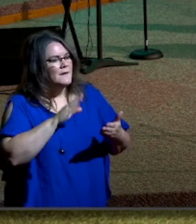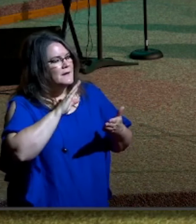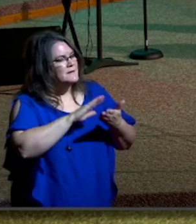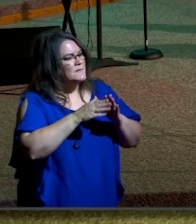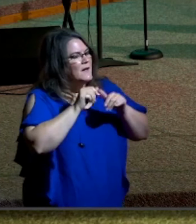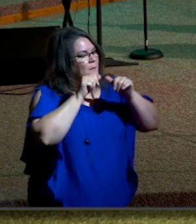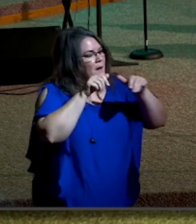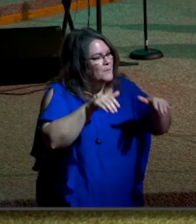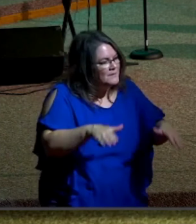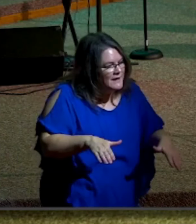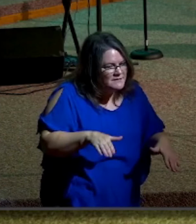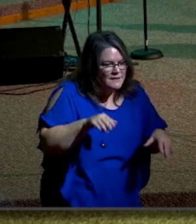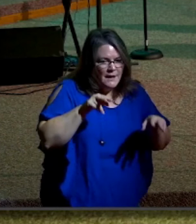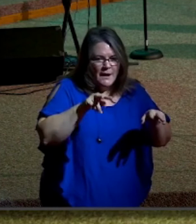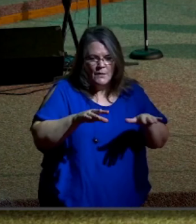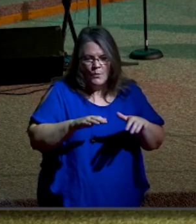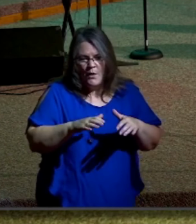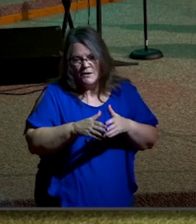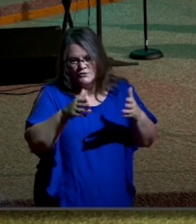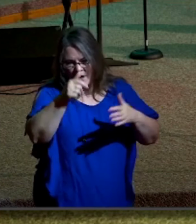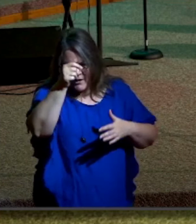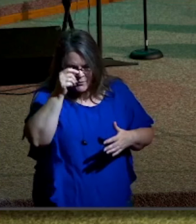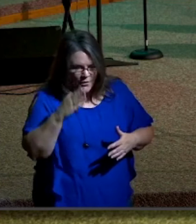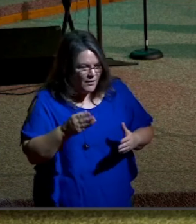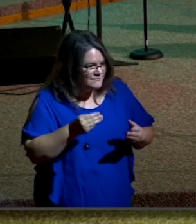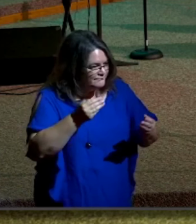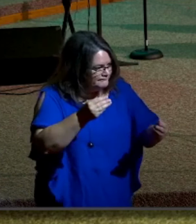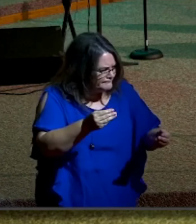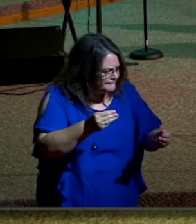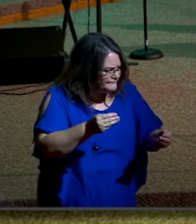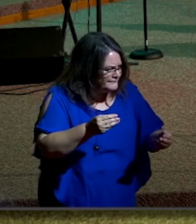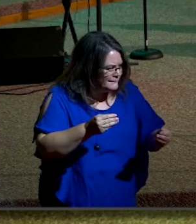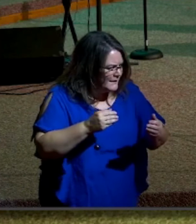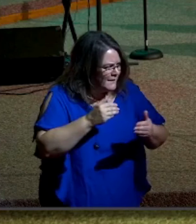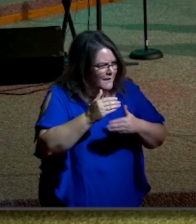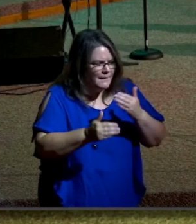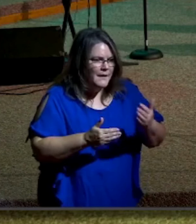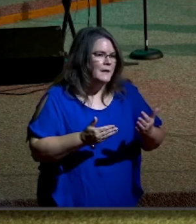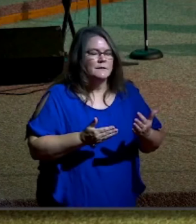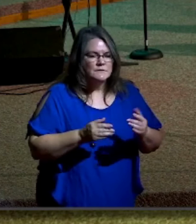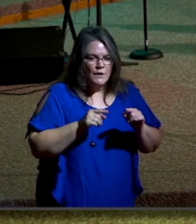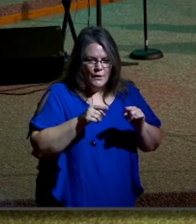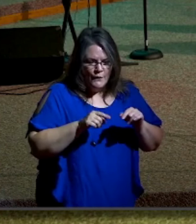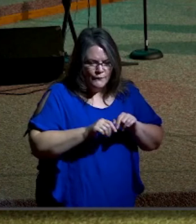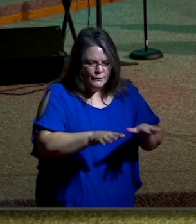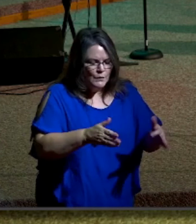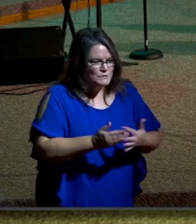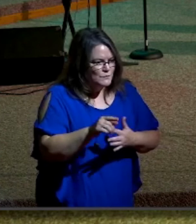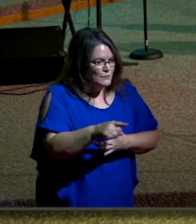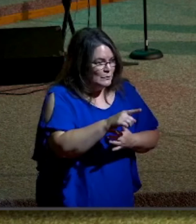and watch how God's generosity flows through you to transform lives.